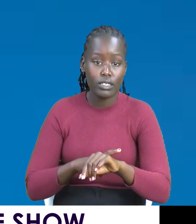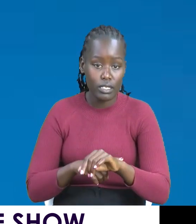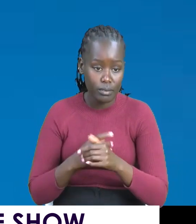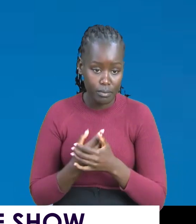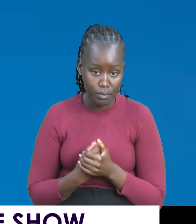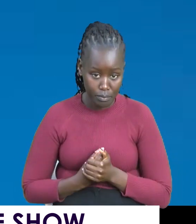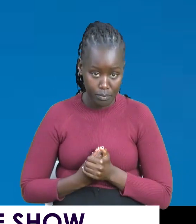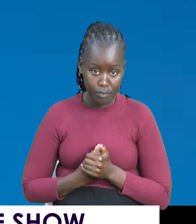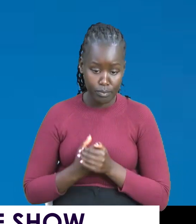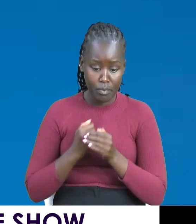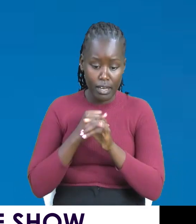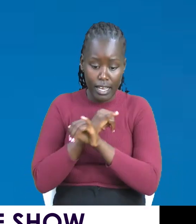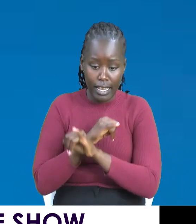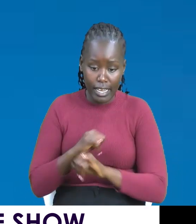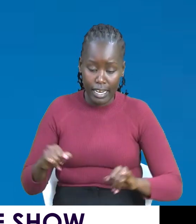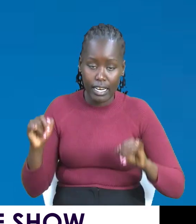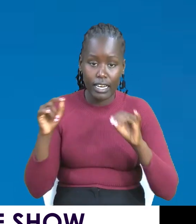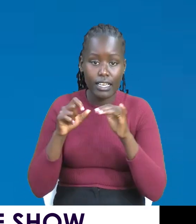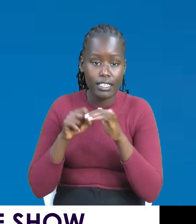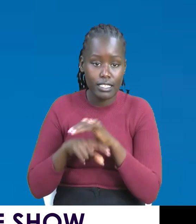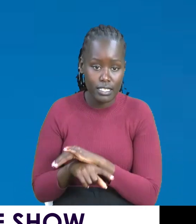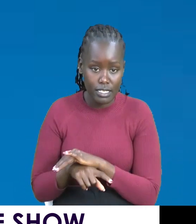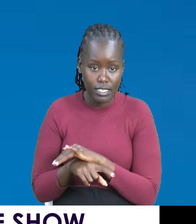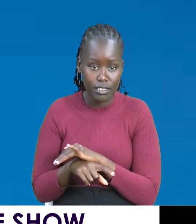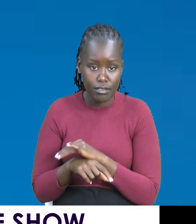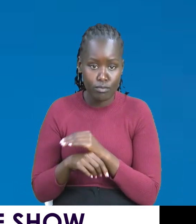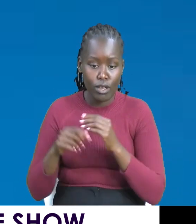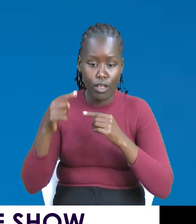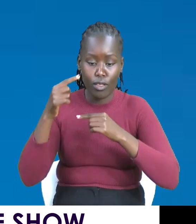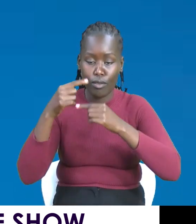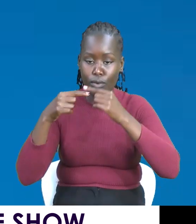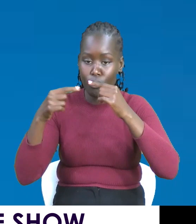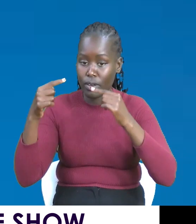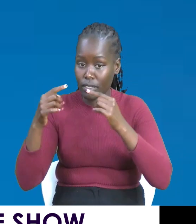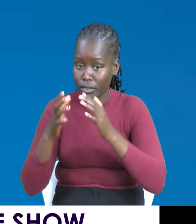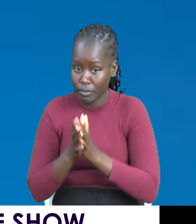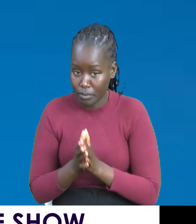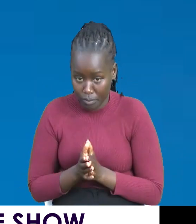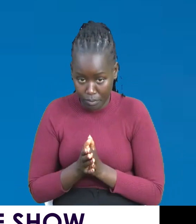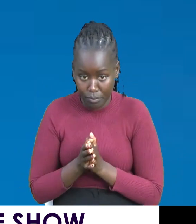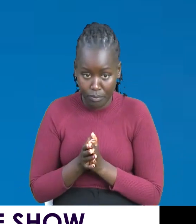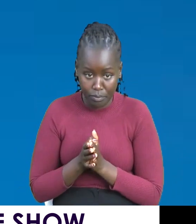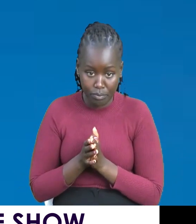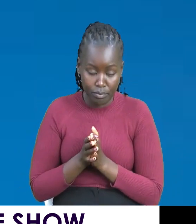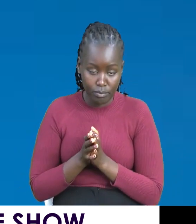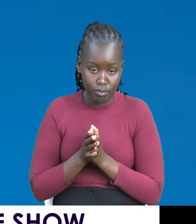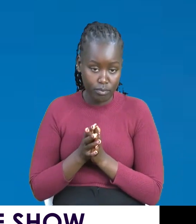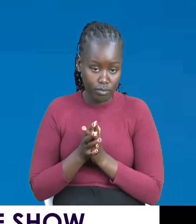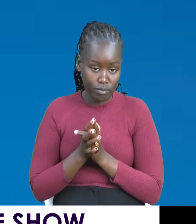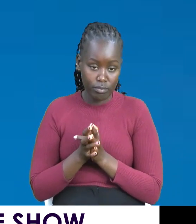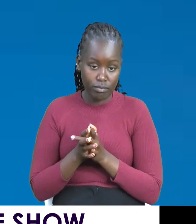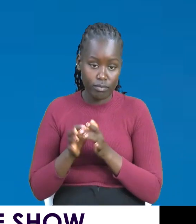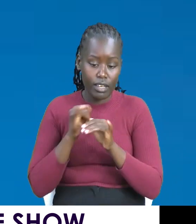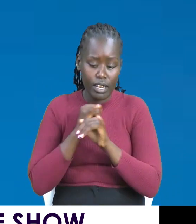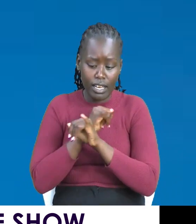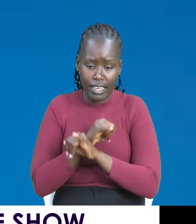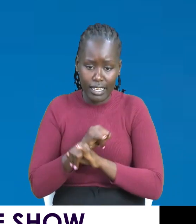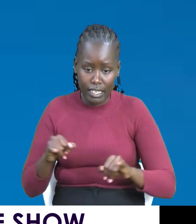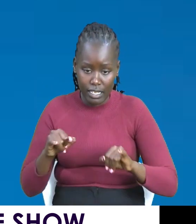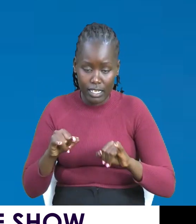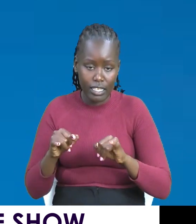sustainable. Pure seed overcome drought and overcome adverse weather. Pure